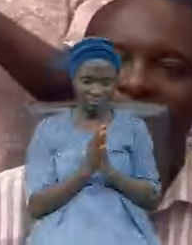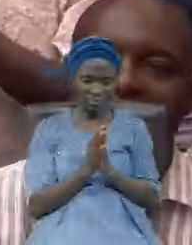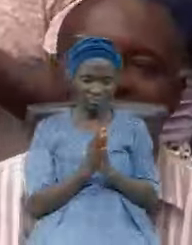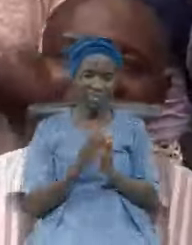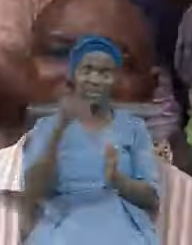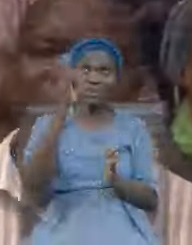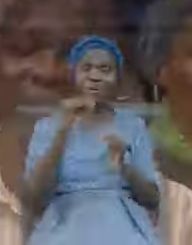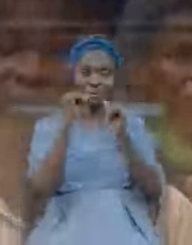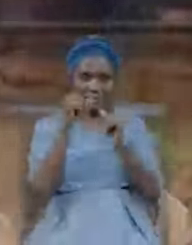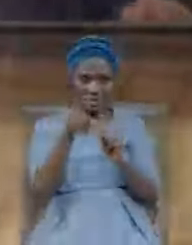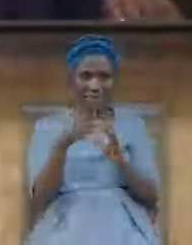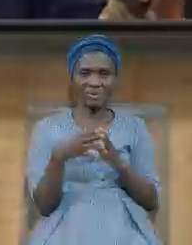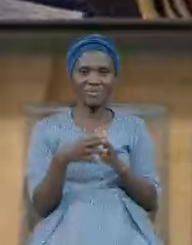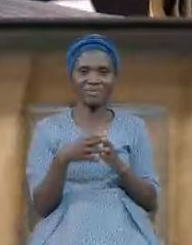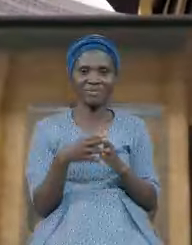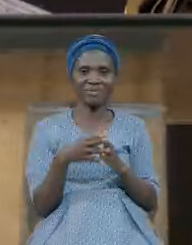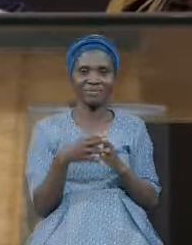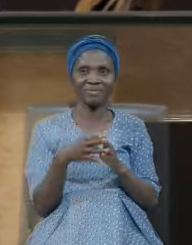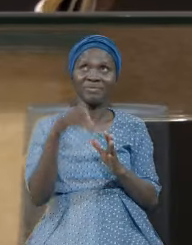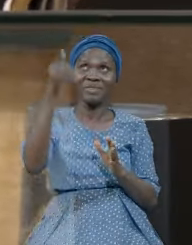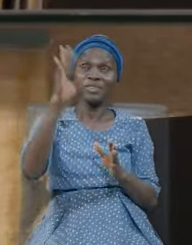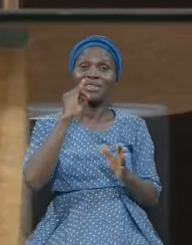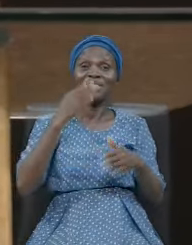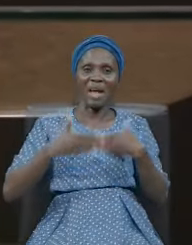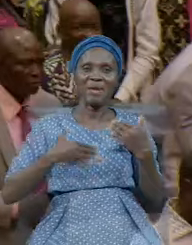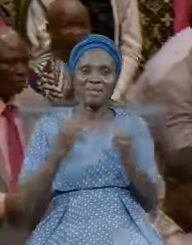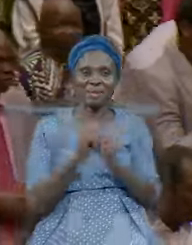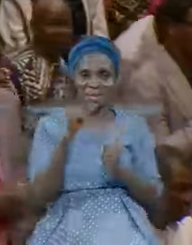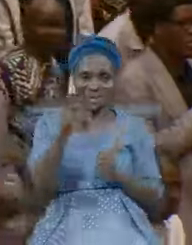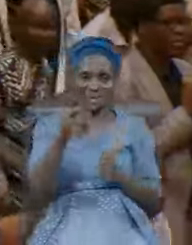God bless you. God is happy with